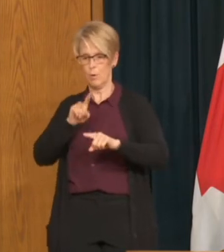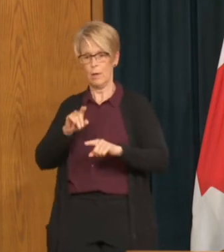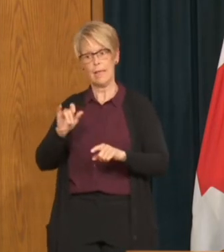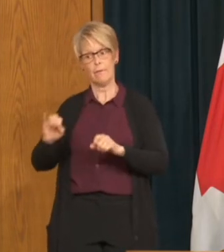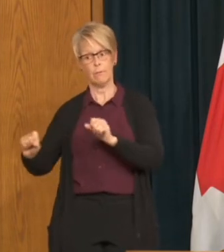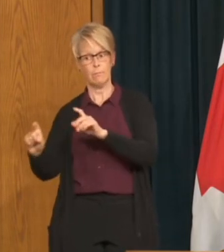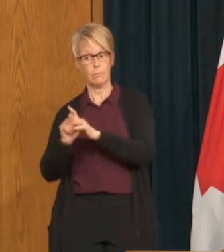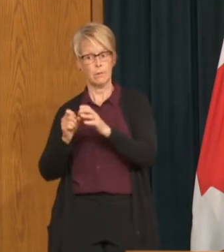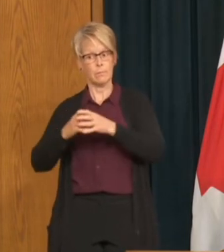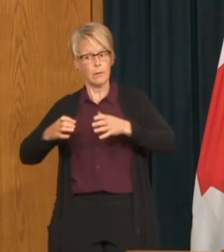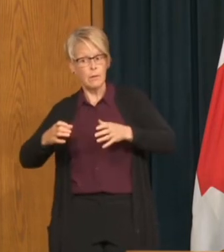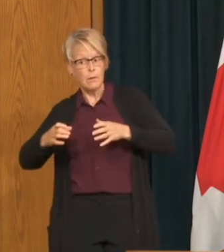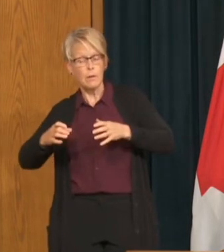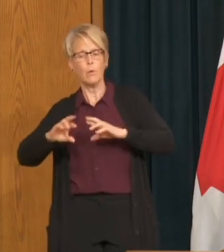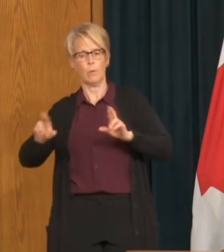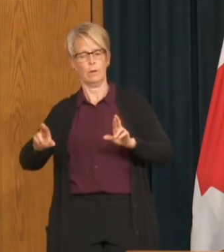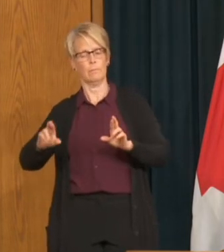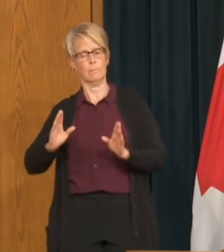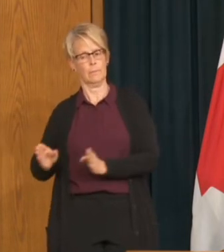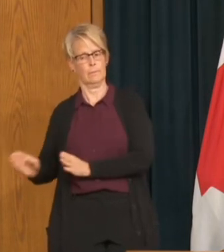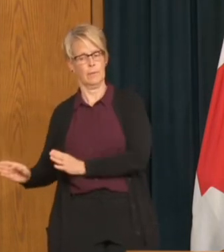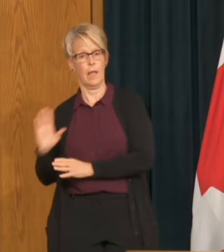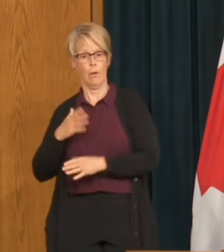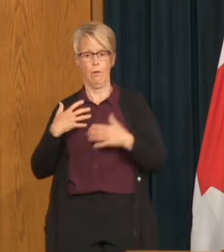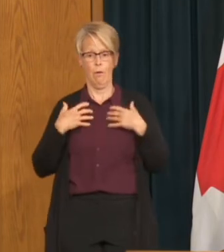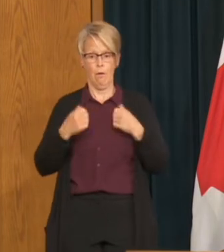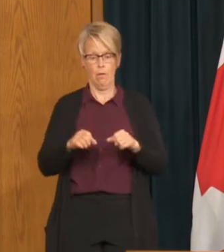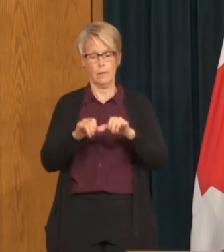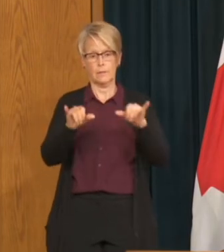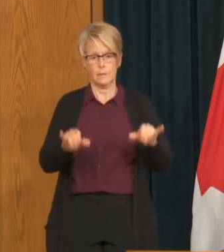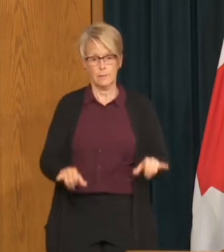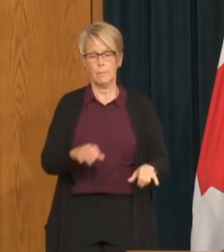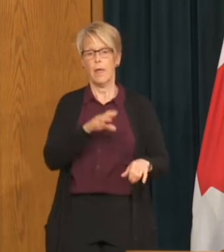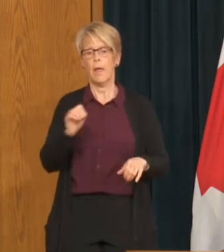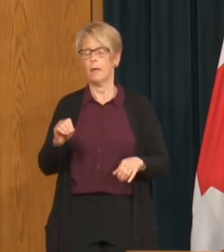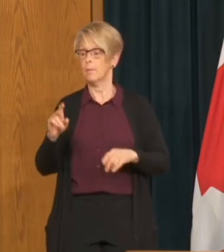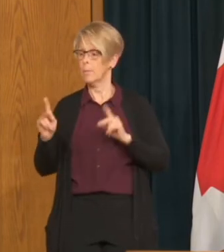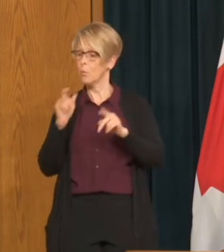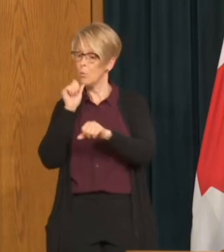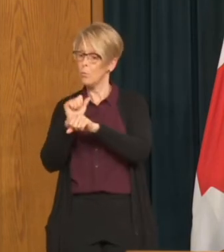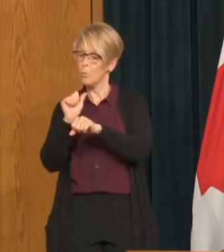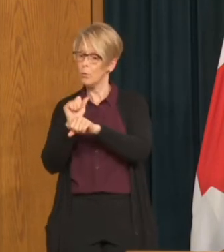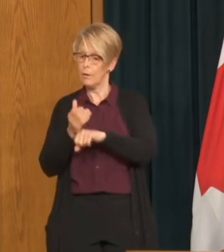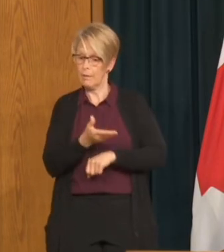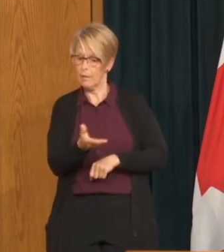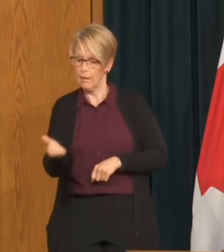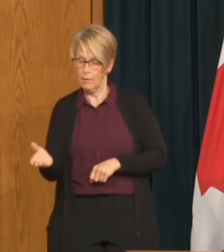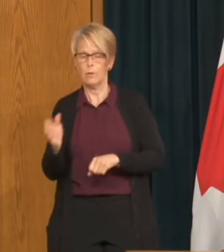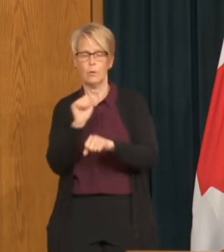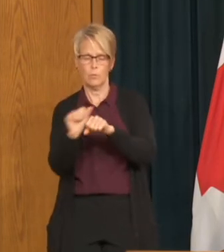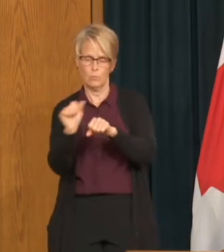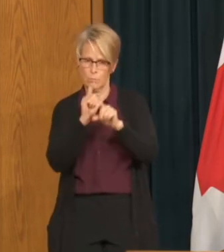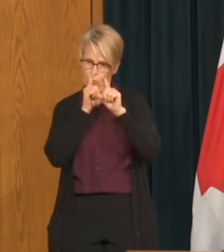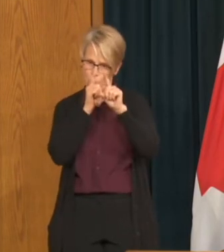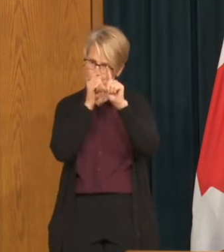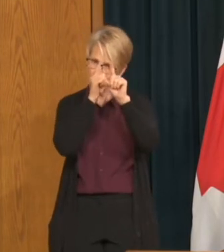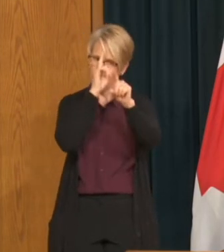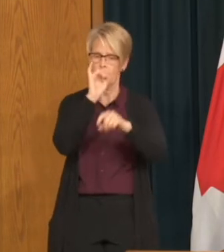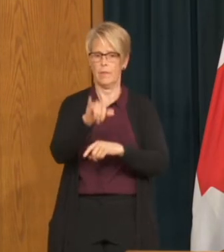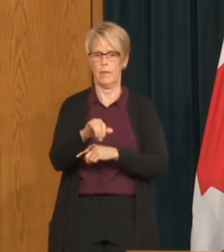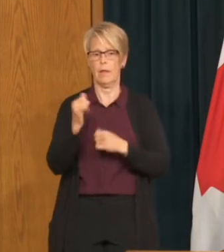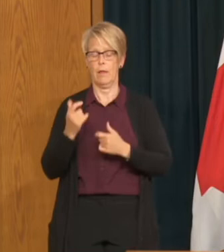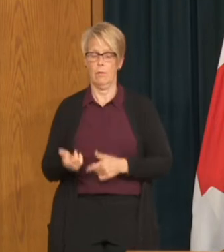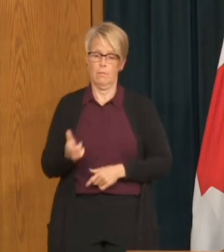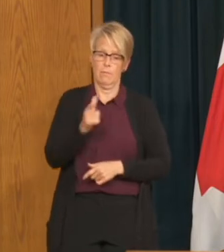threat of COVID-19. Our health system and our dedicated healthcare professionals are working hard to do just that. I'll now